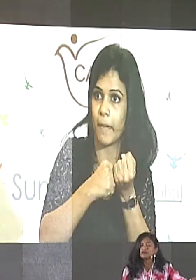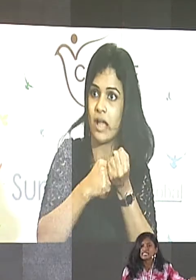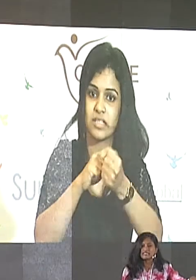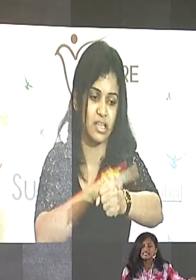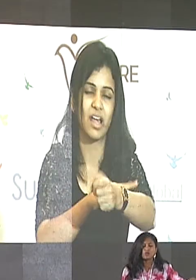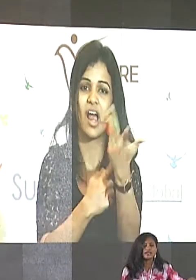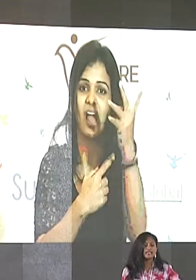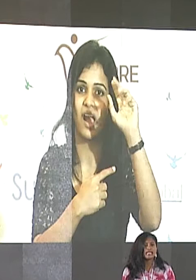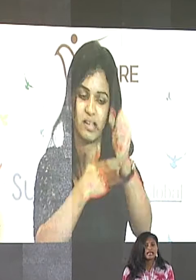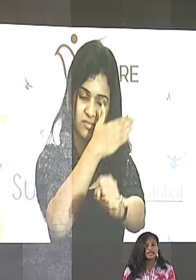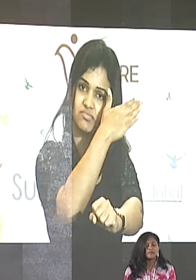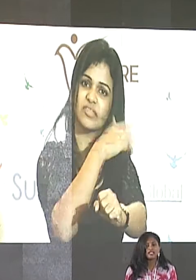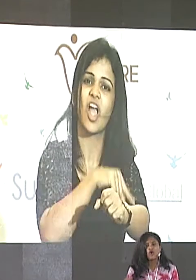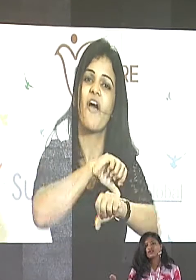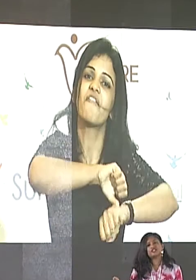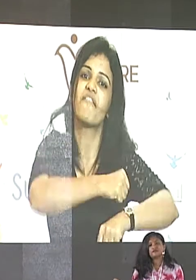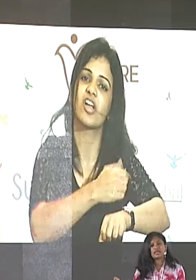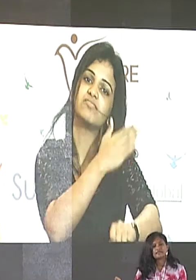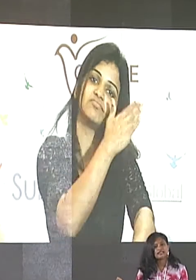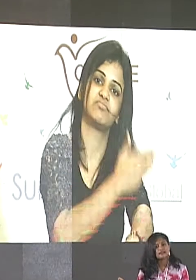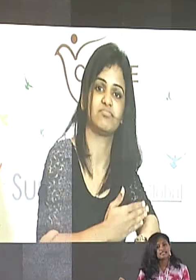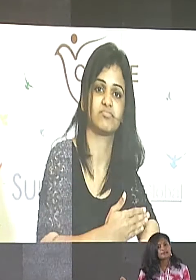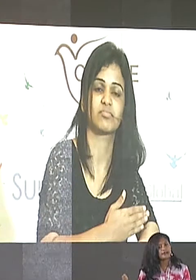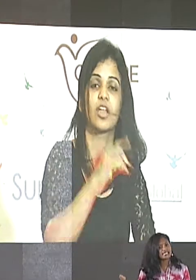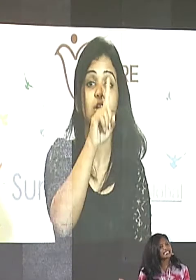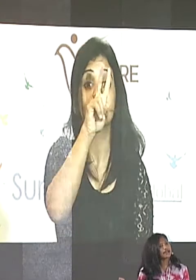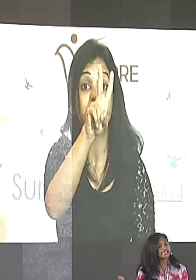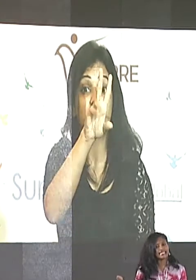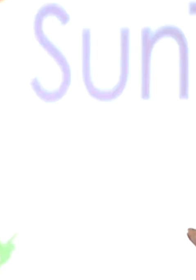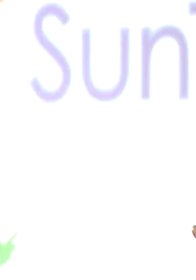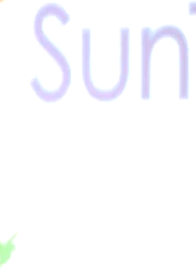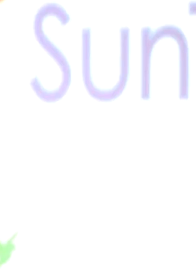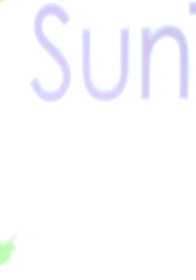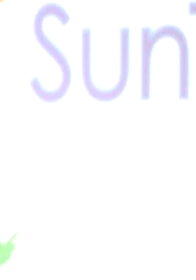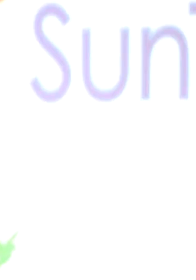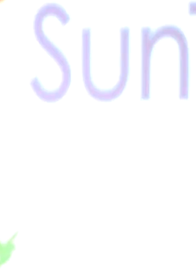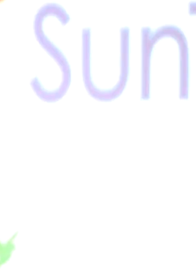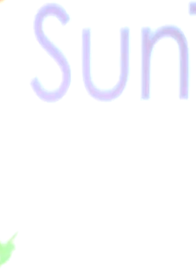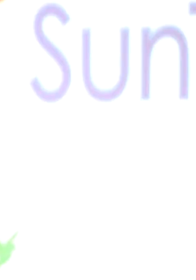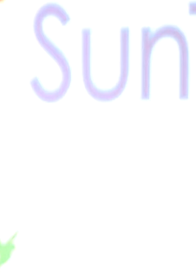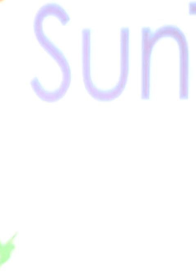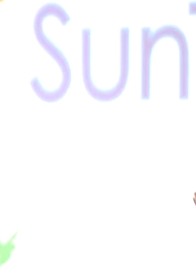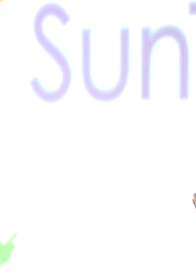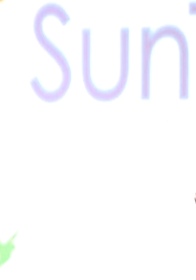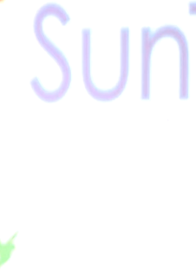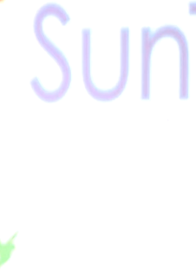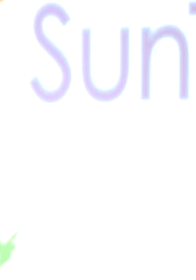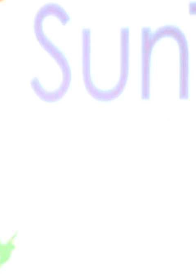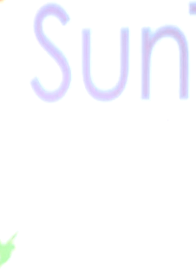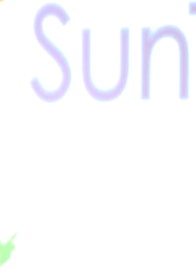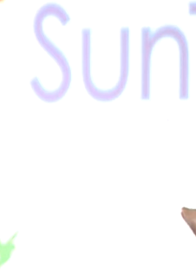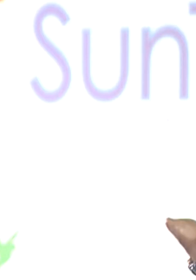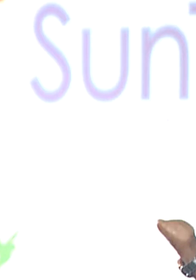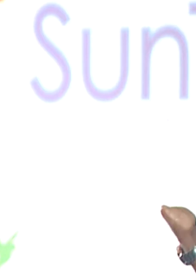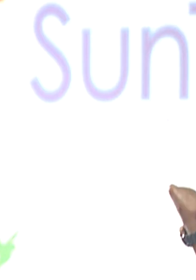to amputate this one. In August of 2013, about 6 months later, while I was having a casual conversation with